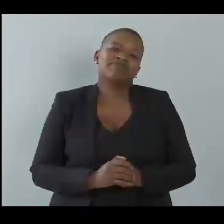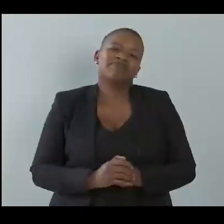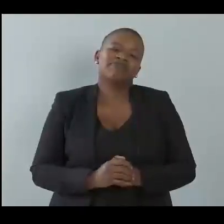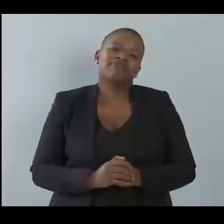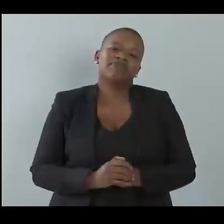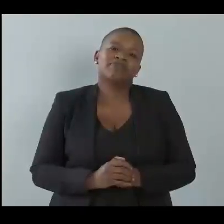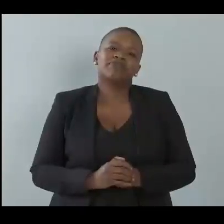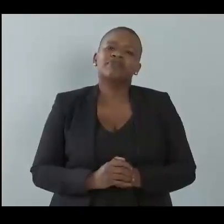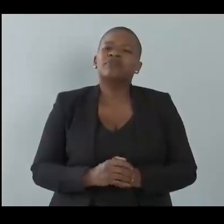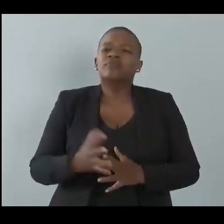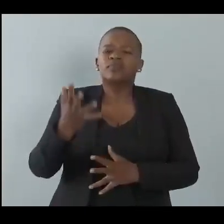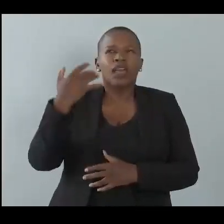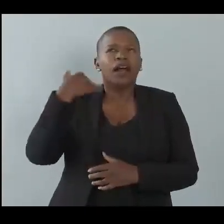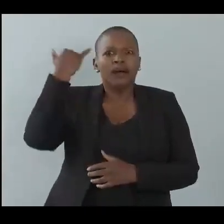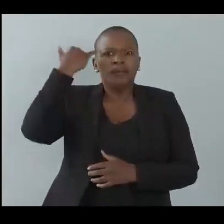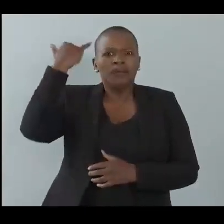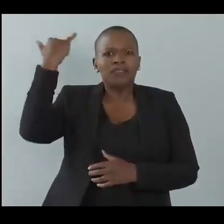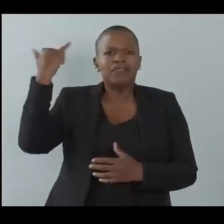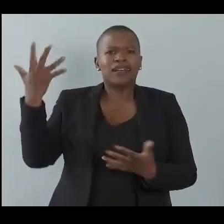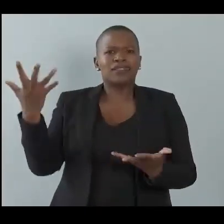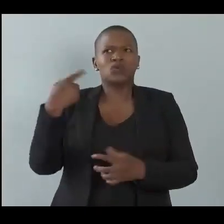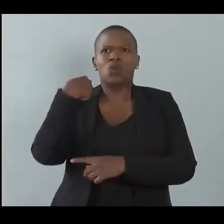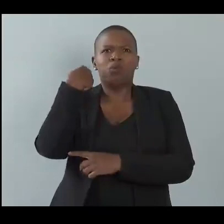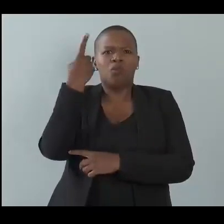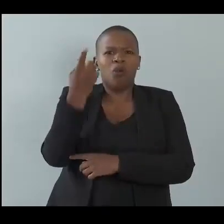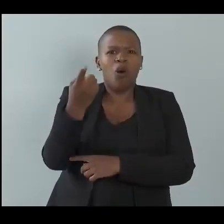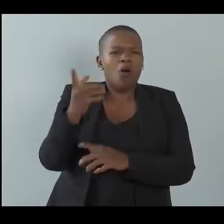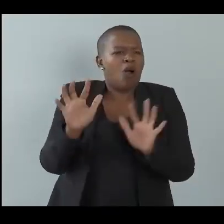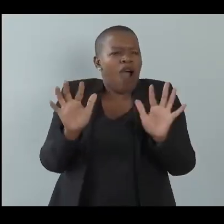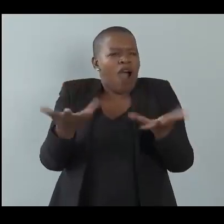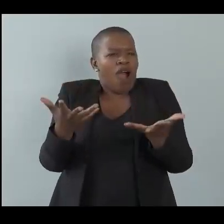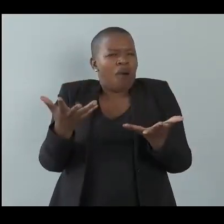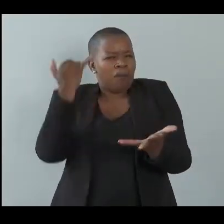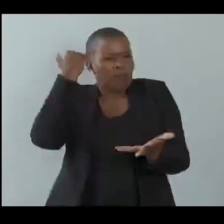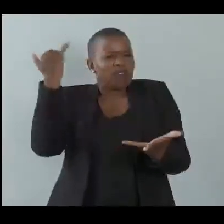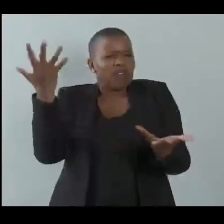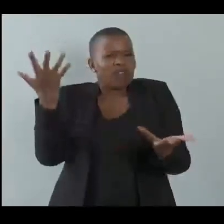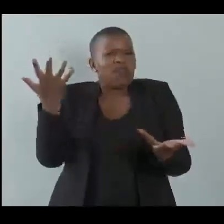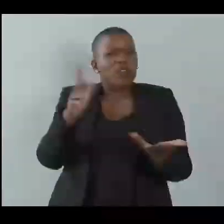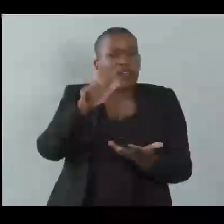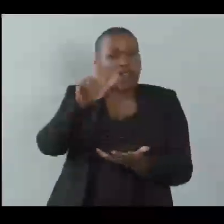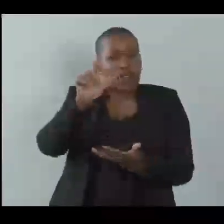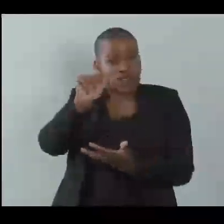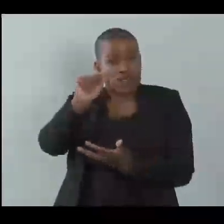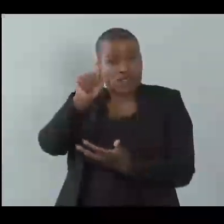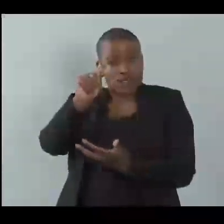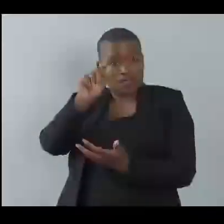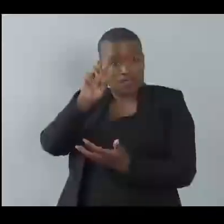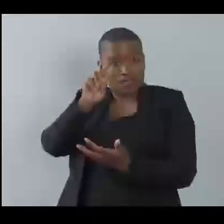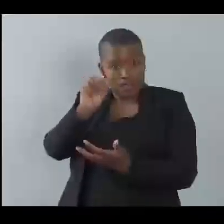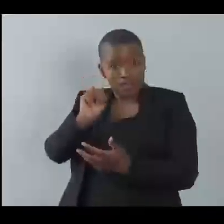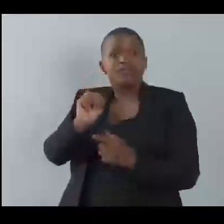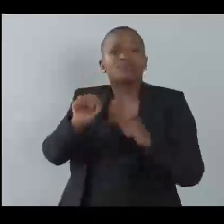Imagine how tomorrow looked for South Africa when Altron opened in 1965. And then how we grew with the nation as